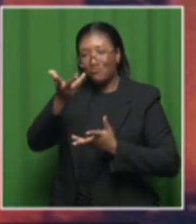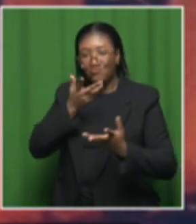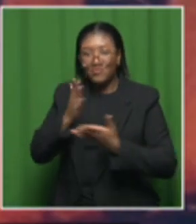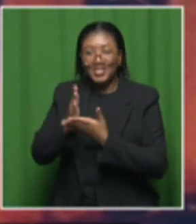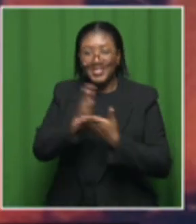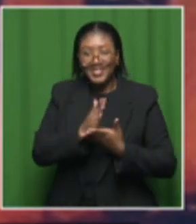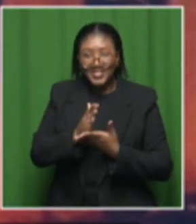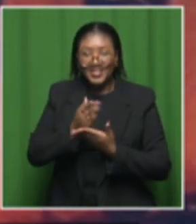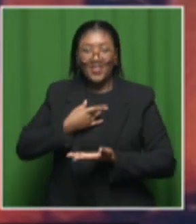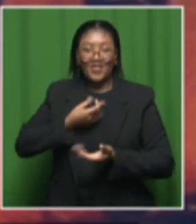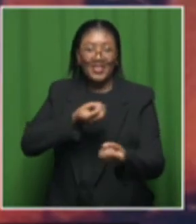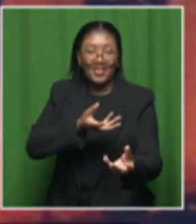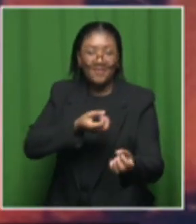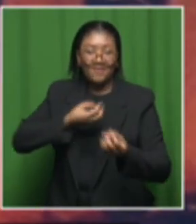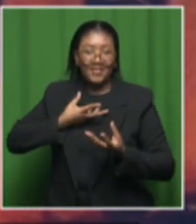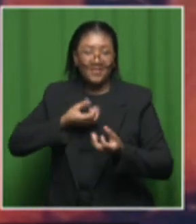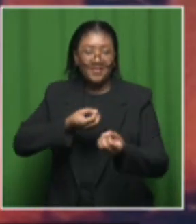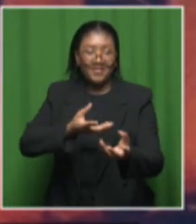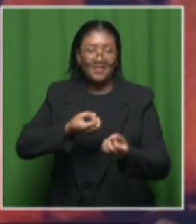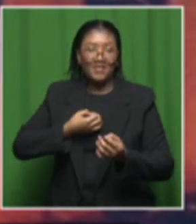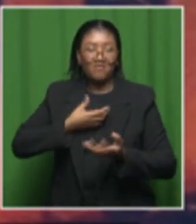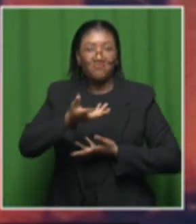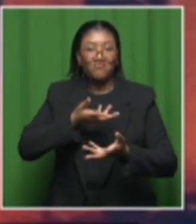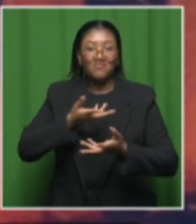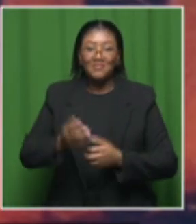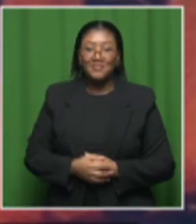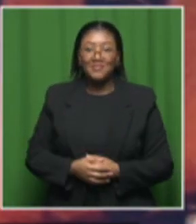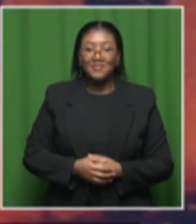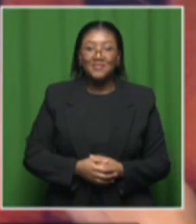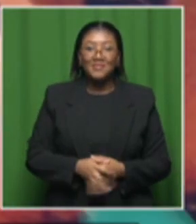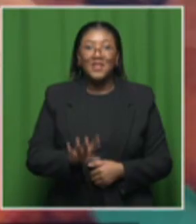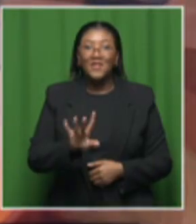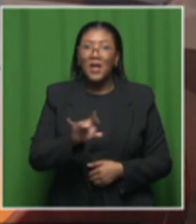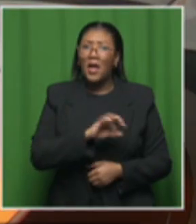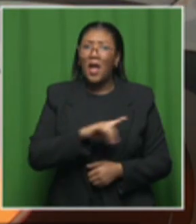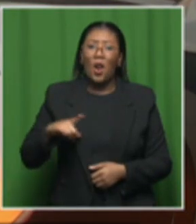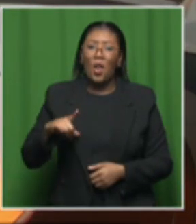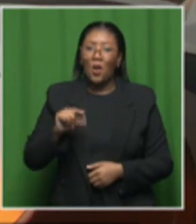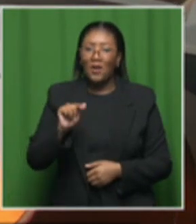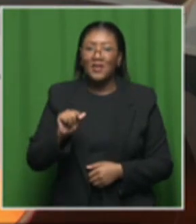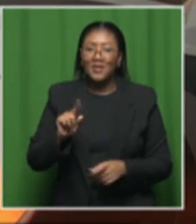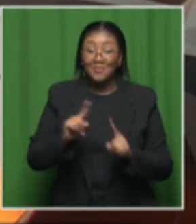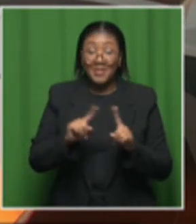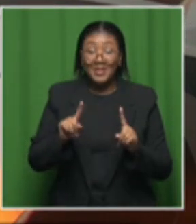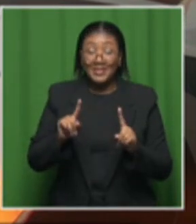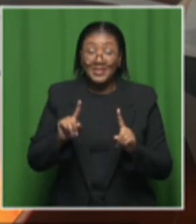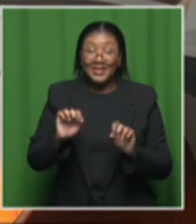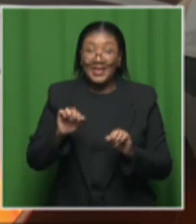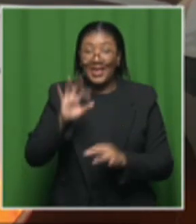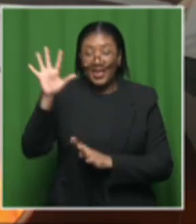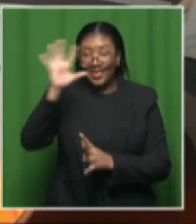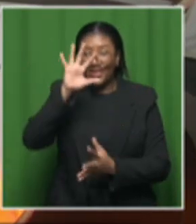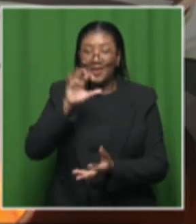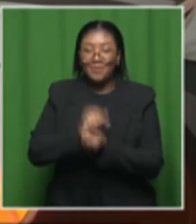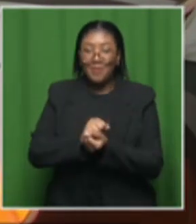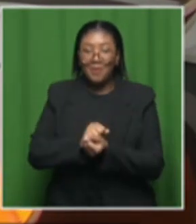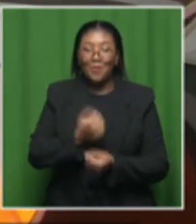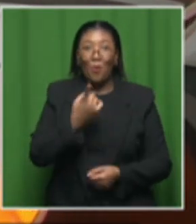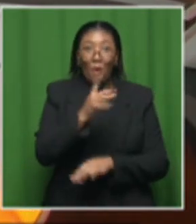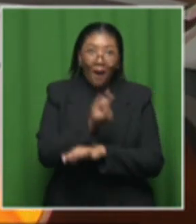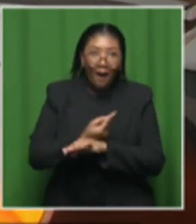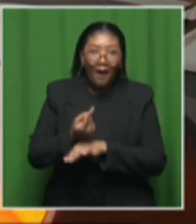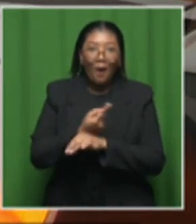and take. And I mean, how long is that going to happen? Is it fair to condense a lifetime of work in like an hour or so?